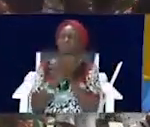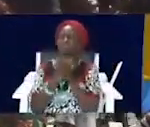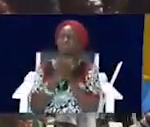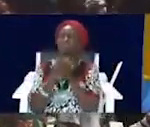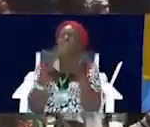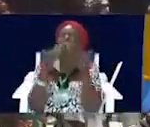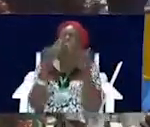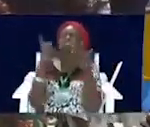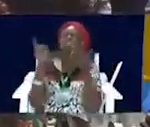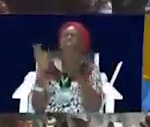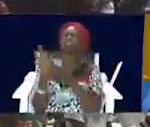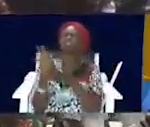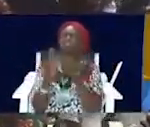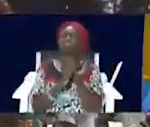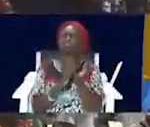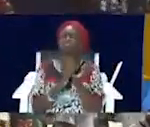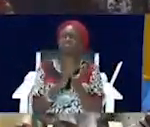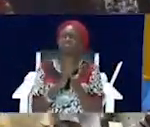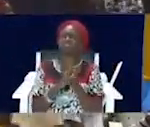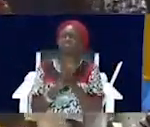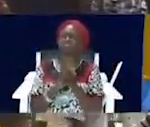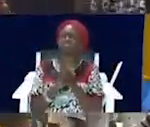Thank you Jesus.